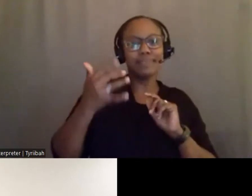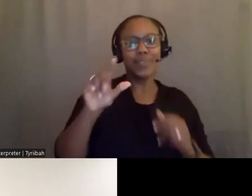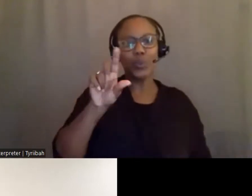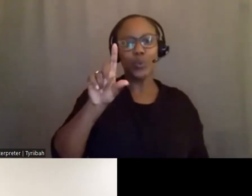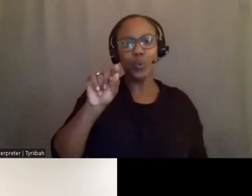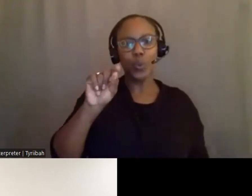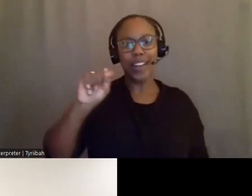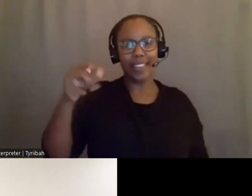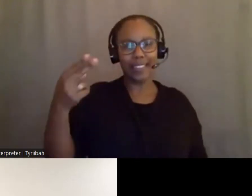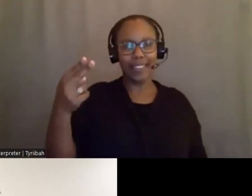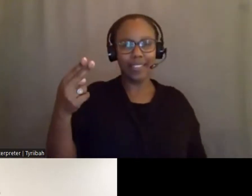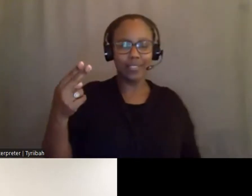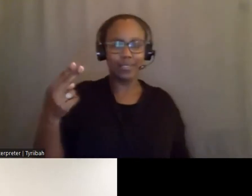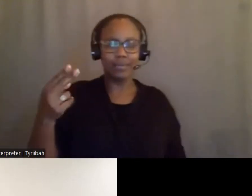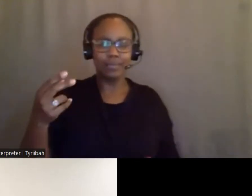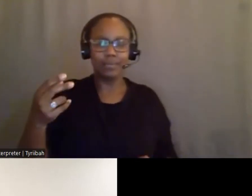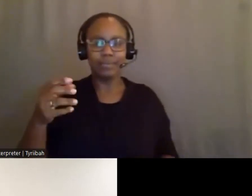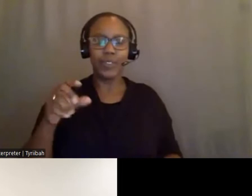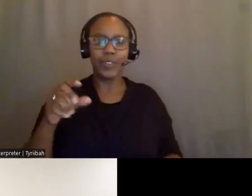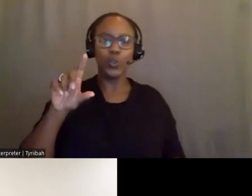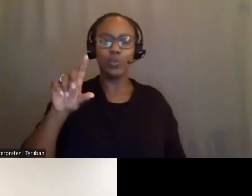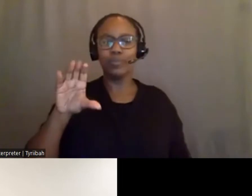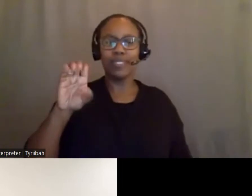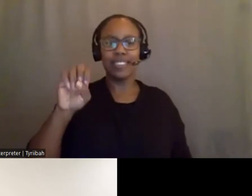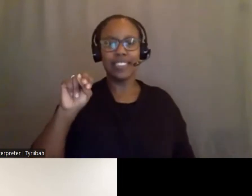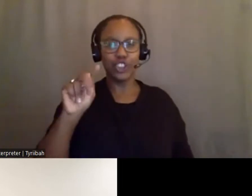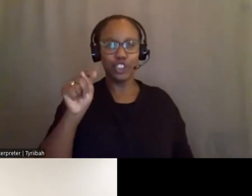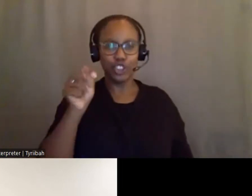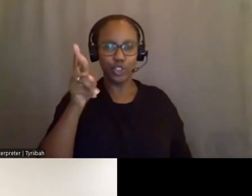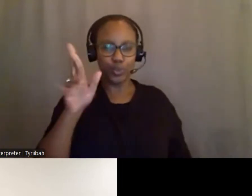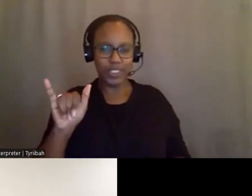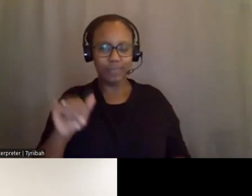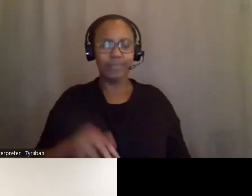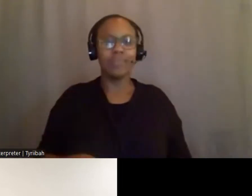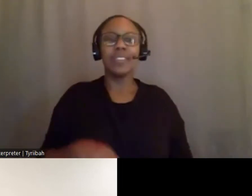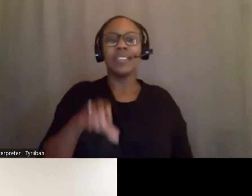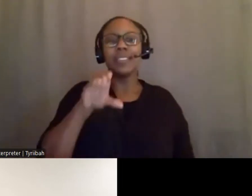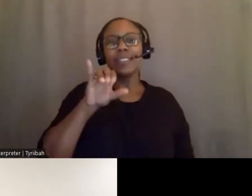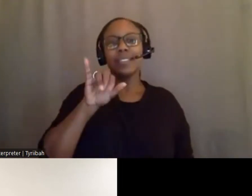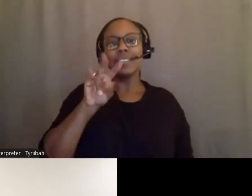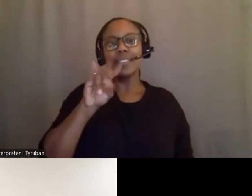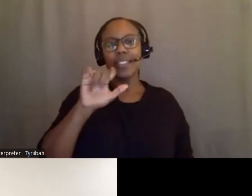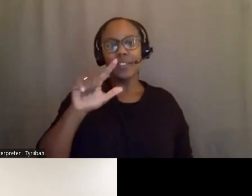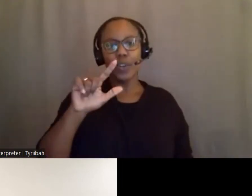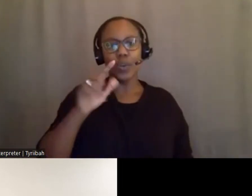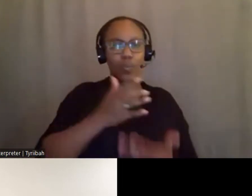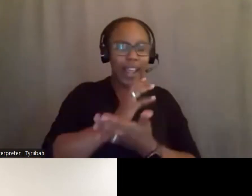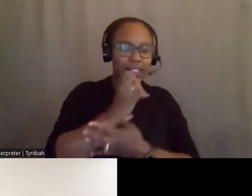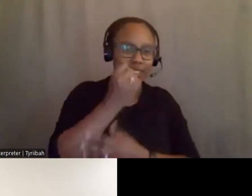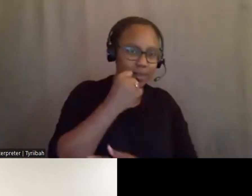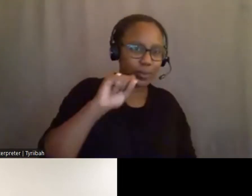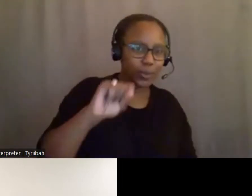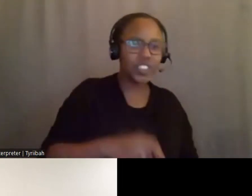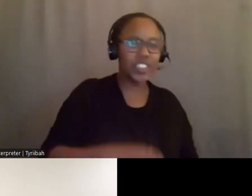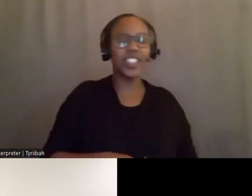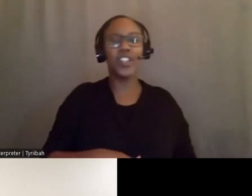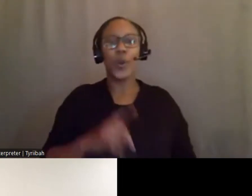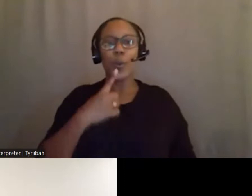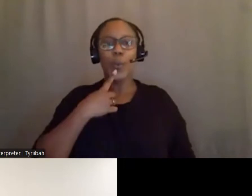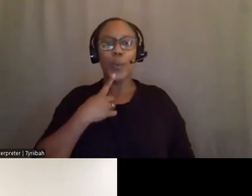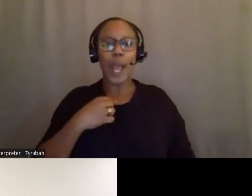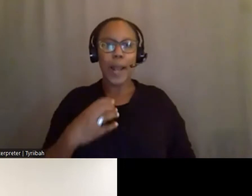civil rights movement, with the Black Power movement, you also see a what's called the Red Power movement. So Native nations and Native